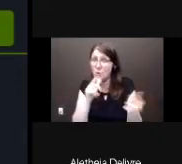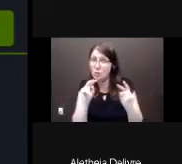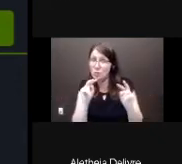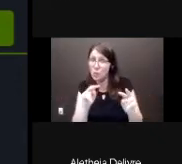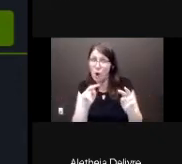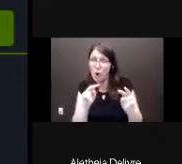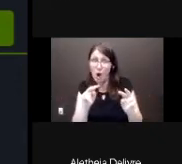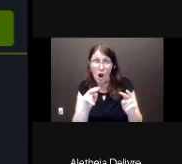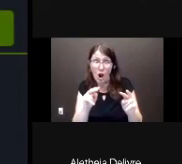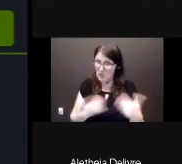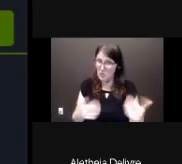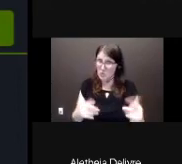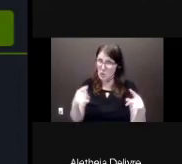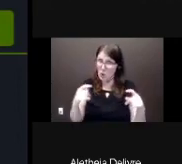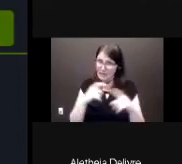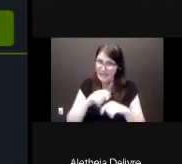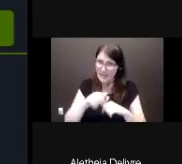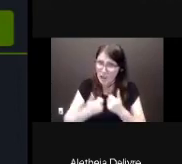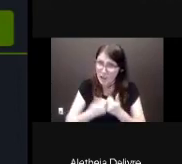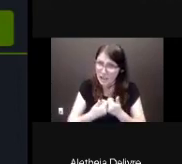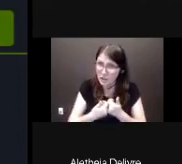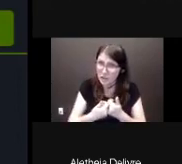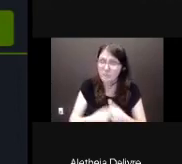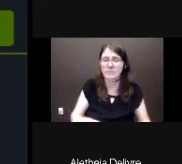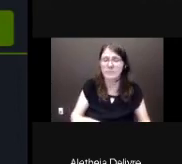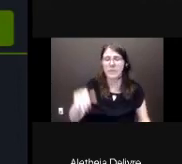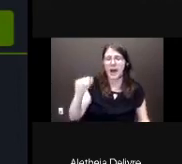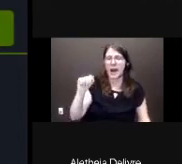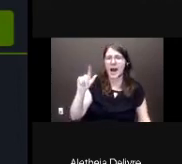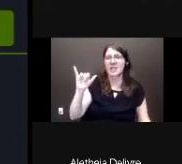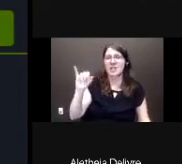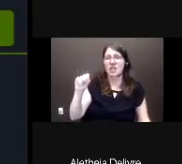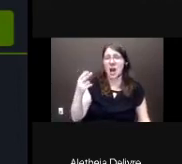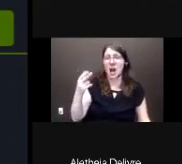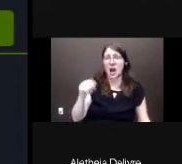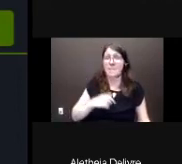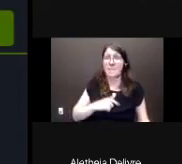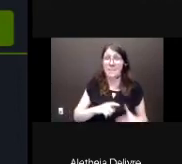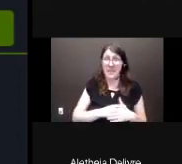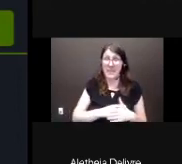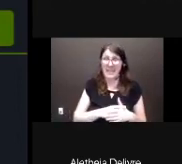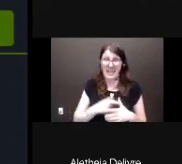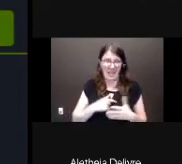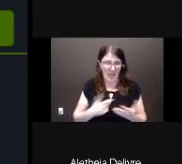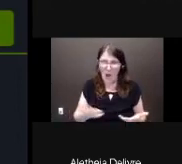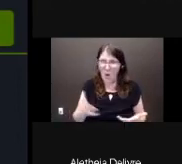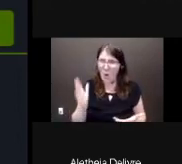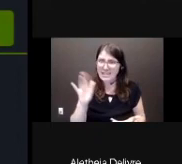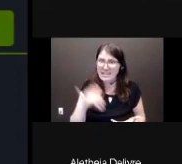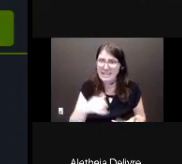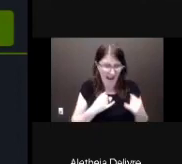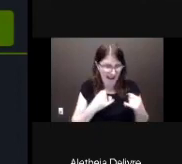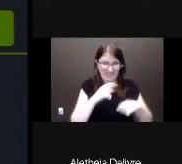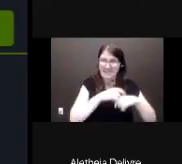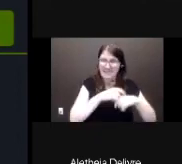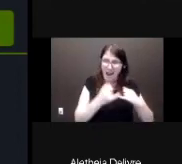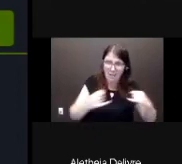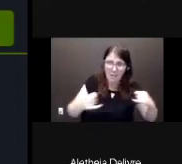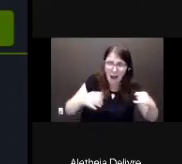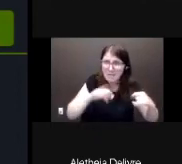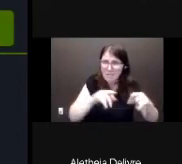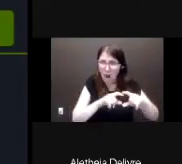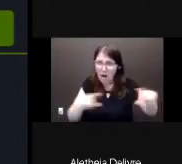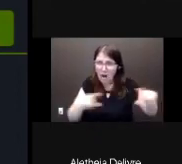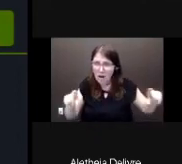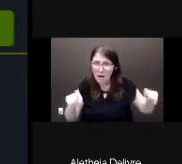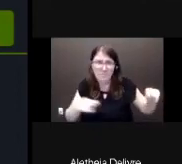It can be overwhelming initially. Initially, I was telling Manal, I'm like, I don't know what's going on. What are these timelines? There's so much stuff around here. Yes. But I